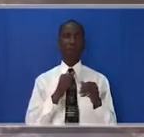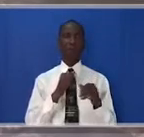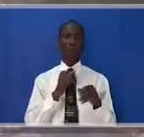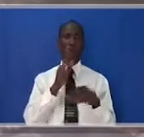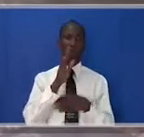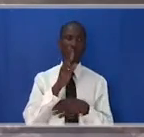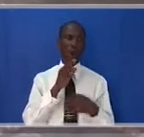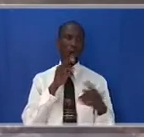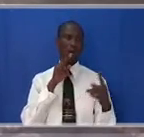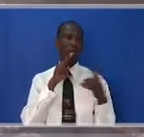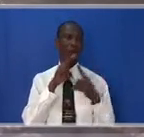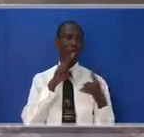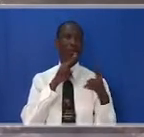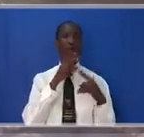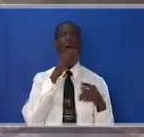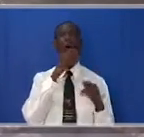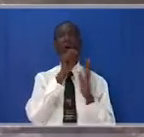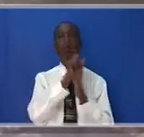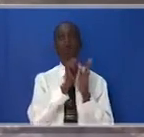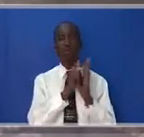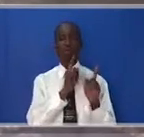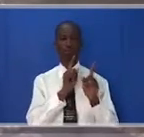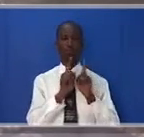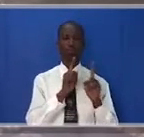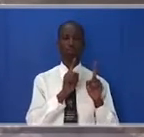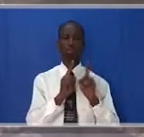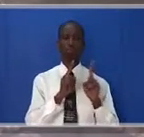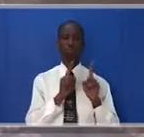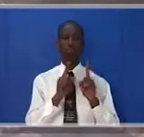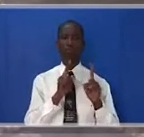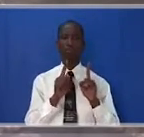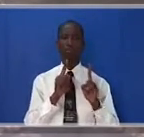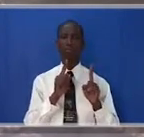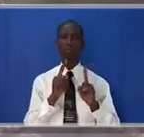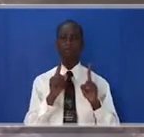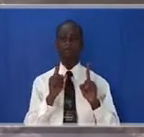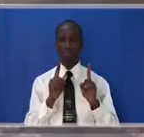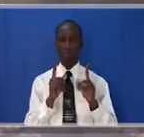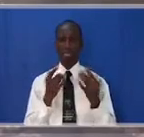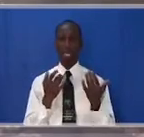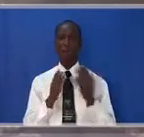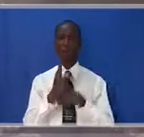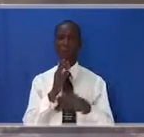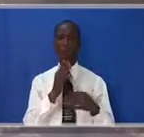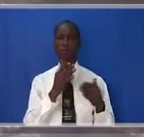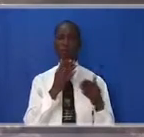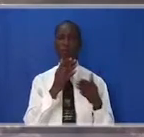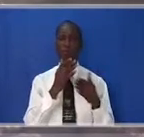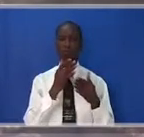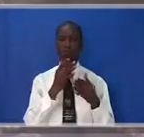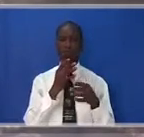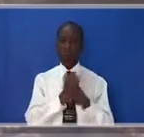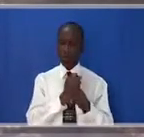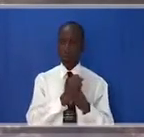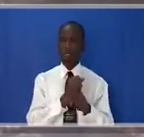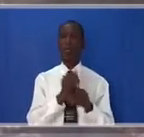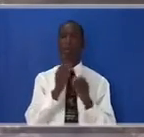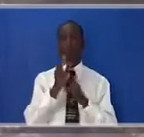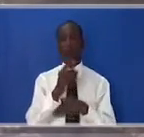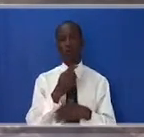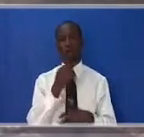for, a nay, and commissar for, a hoodoo. Jumedie ebe wie no oka kire won